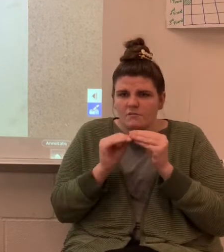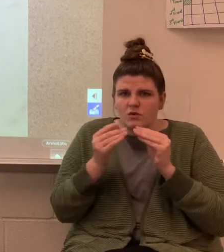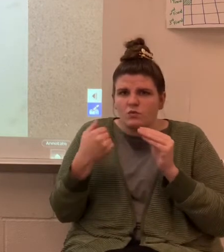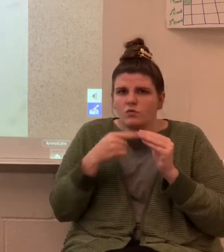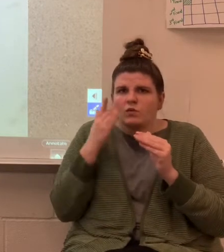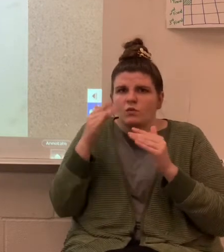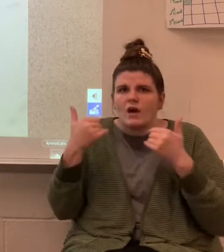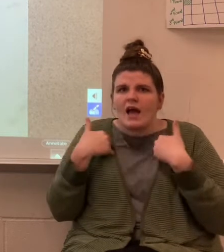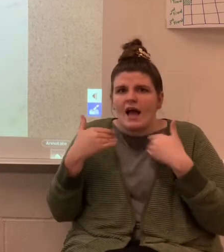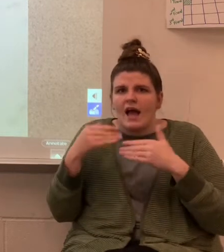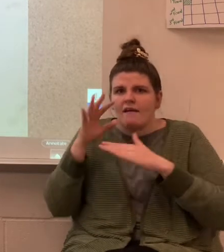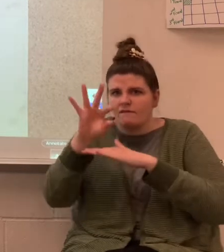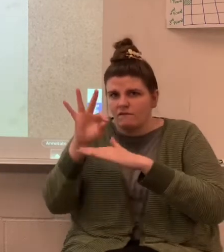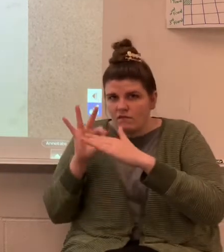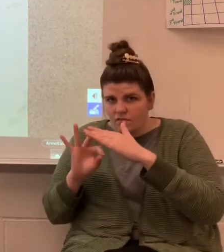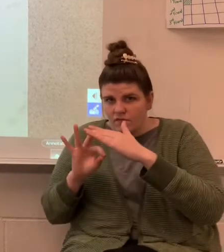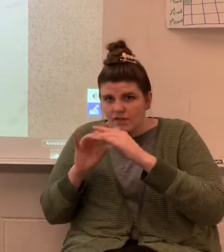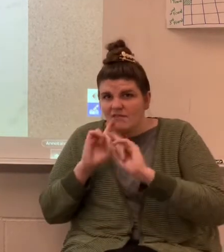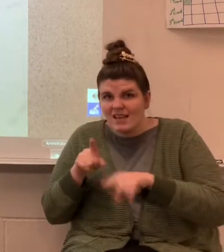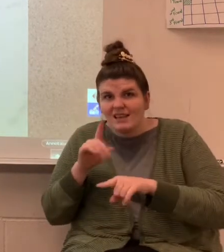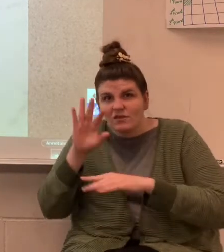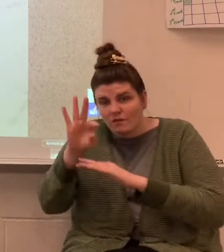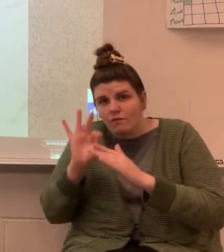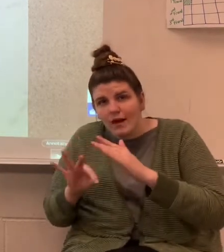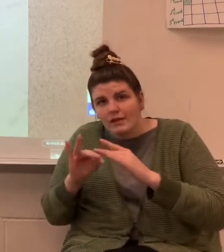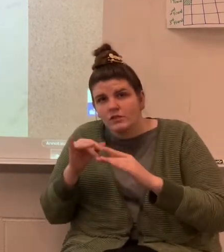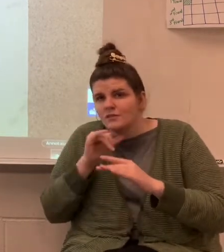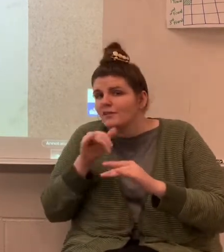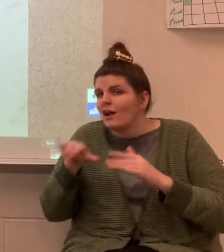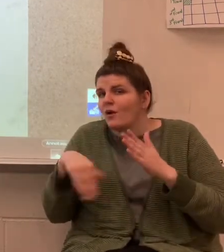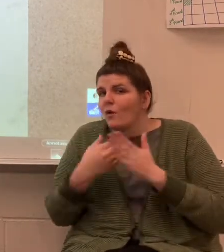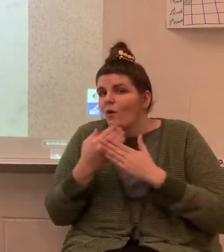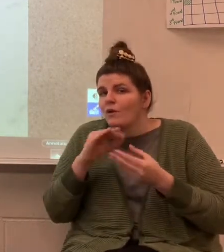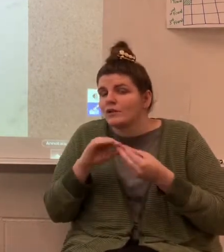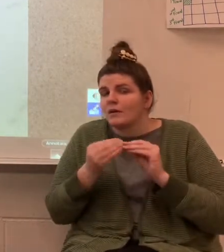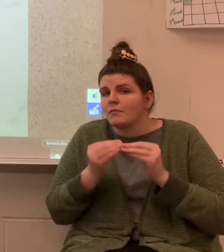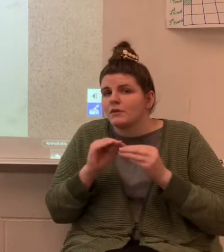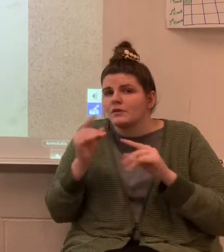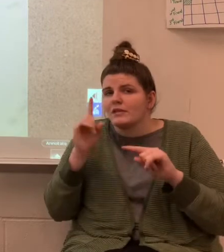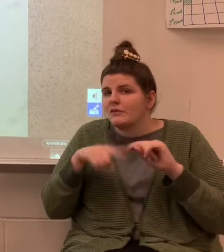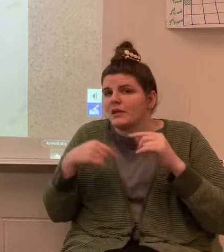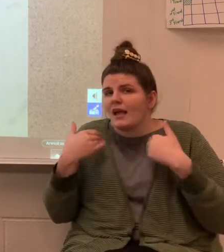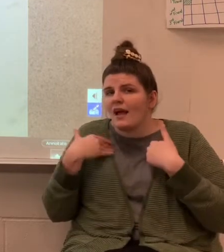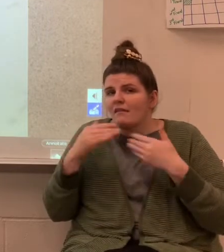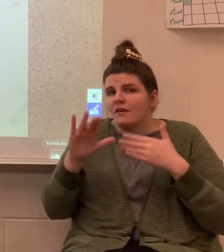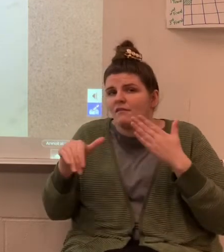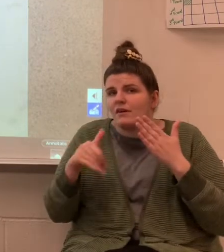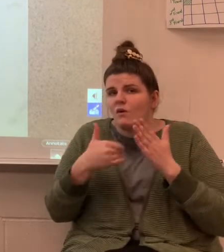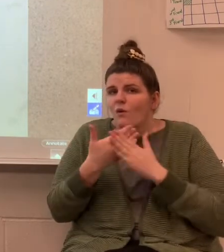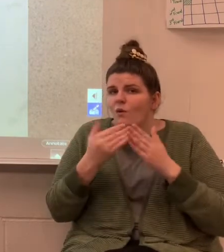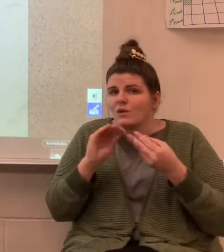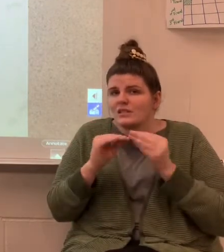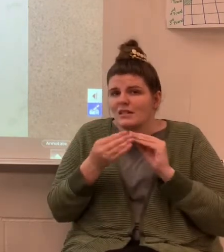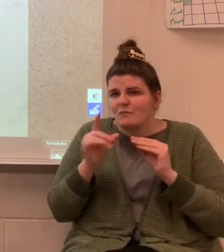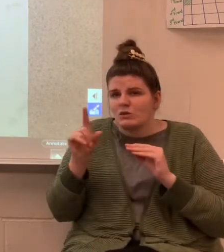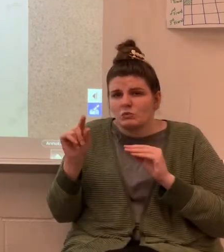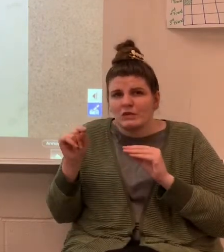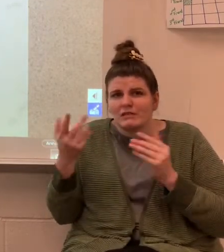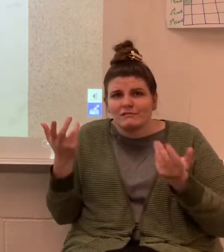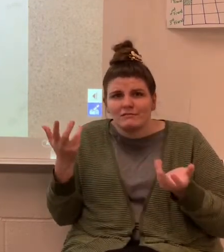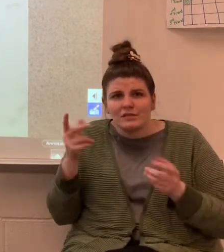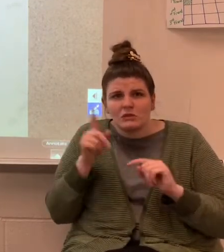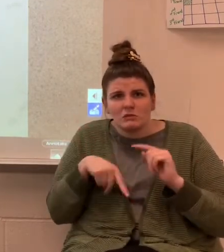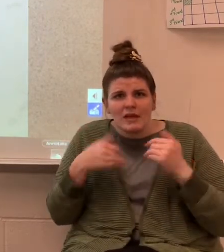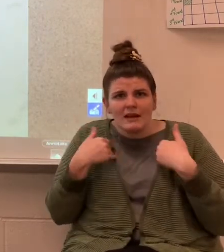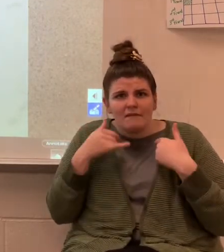a fraction, not a whole number. So we cannot end up with 20. And we'll just go ahead and double